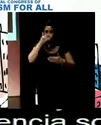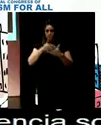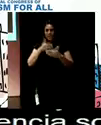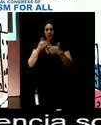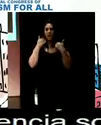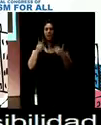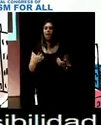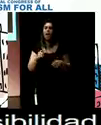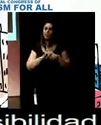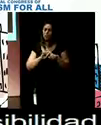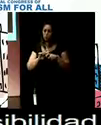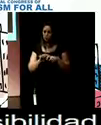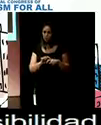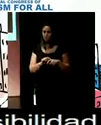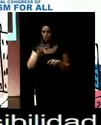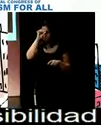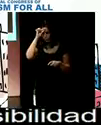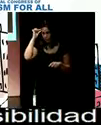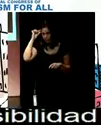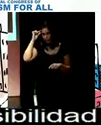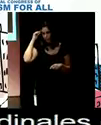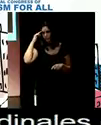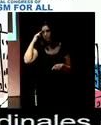it. We need a